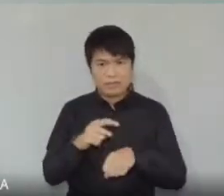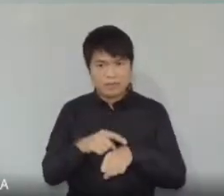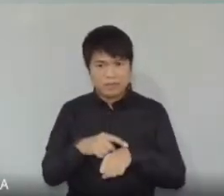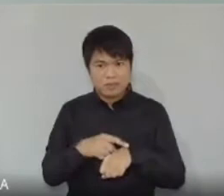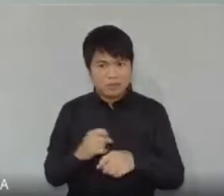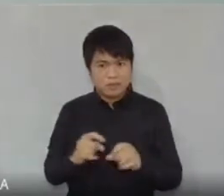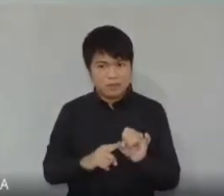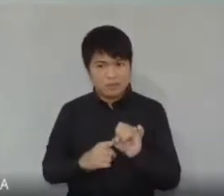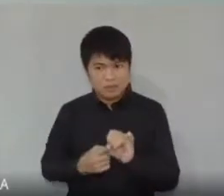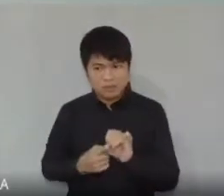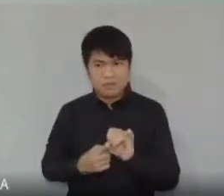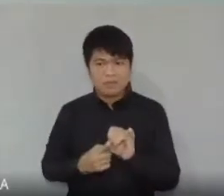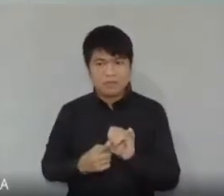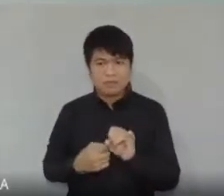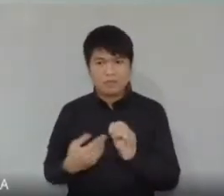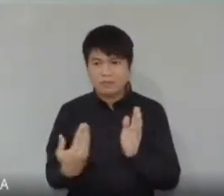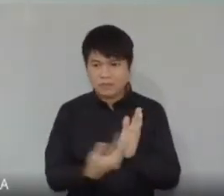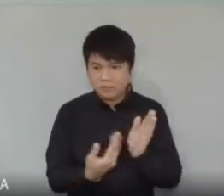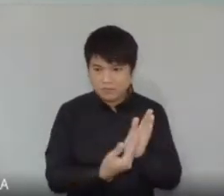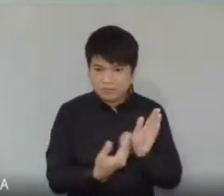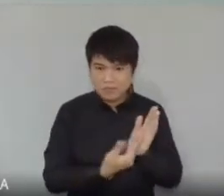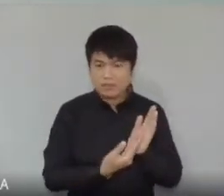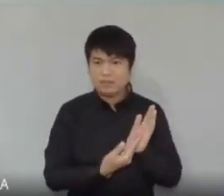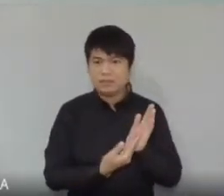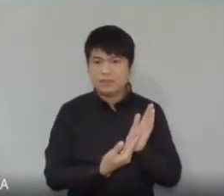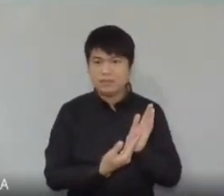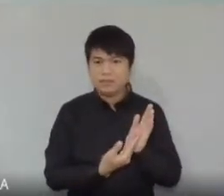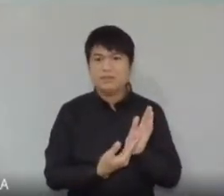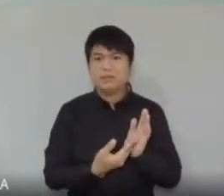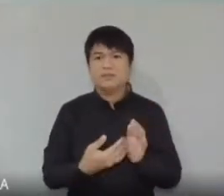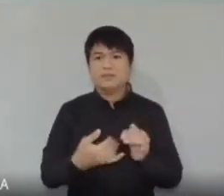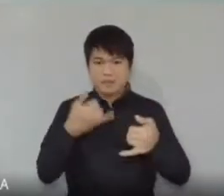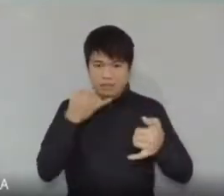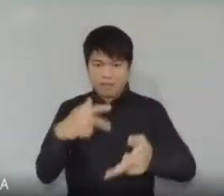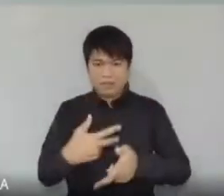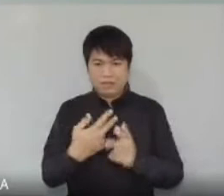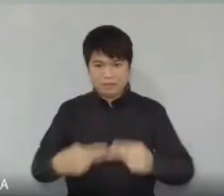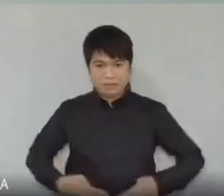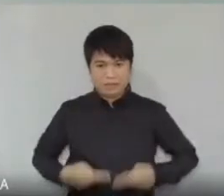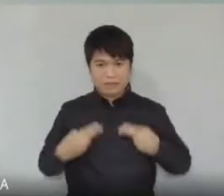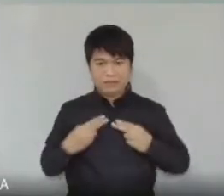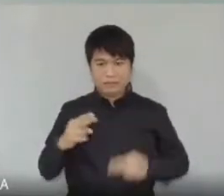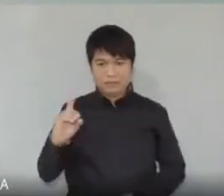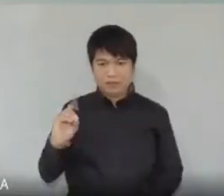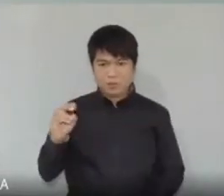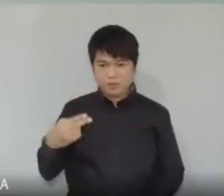in 2018, and another one is currently in the pipeline. So telehealth